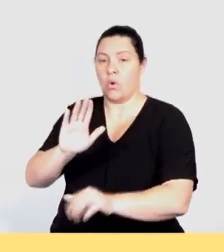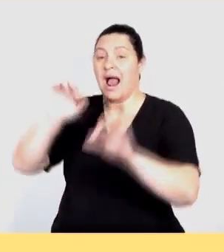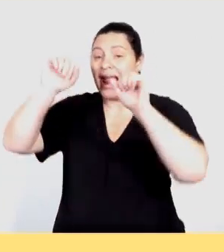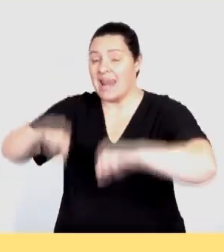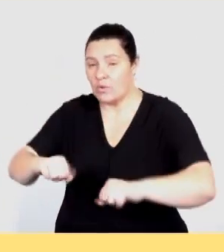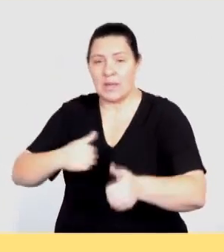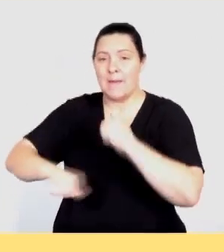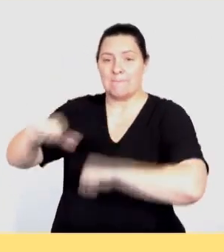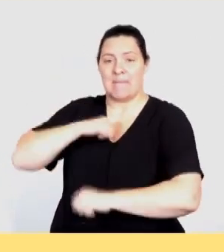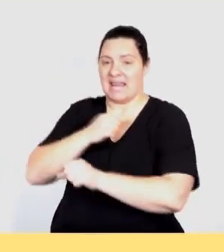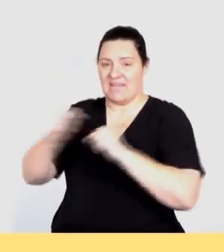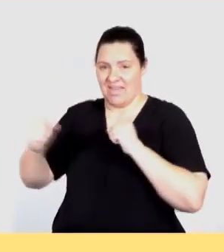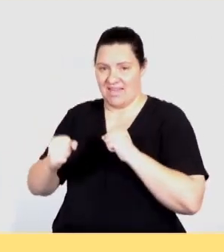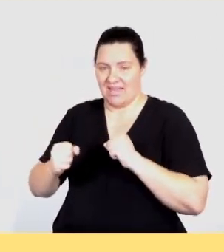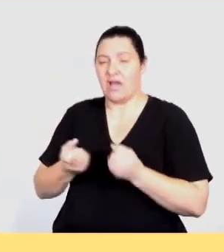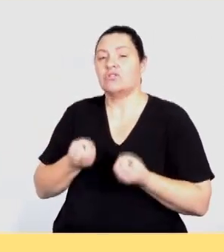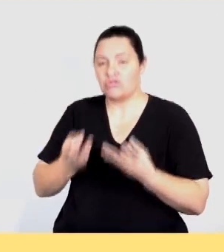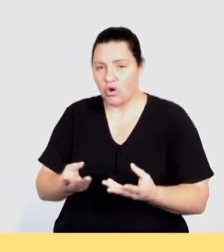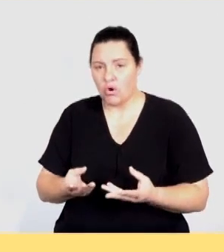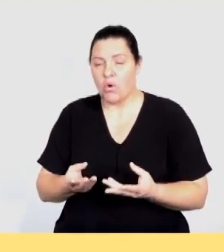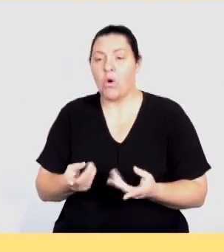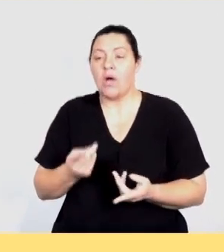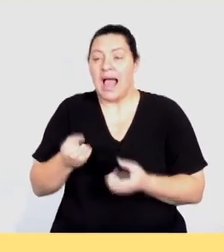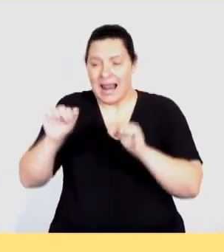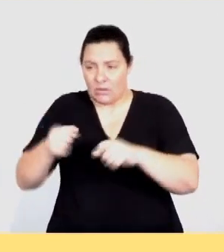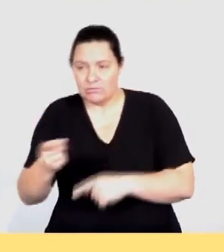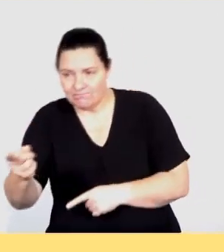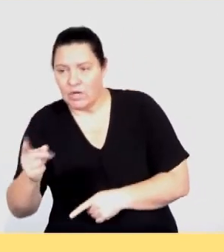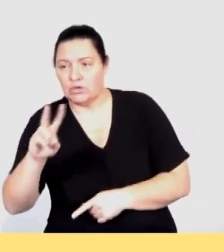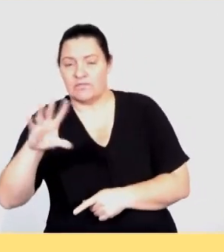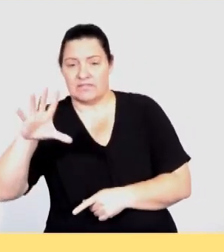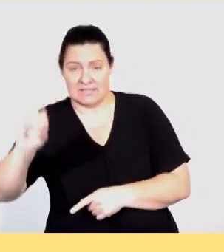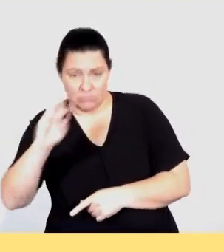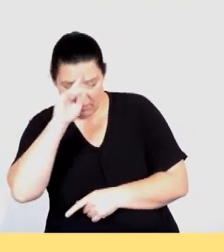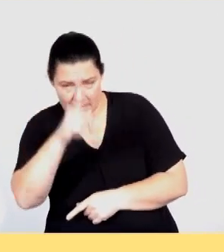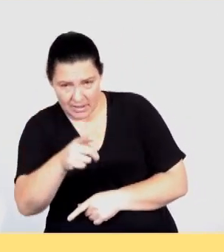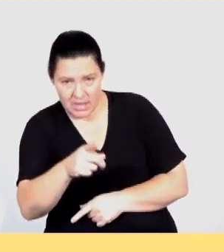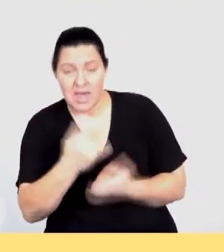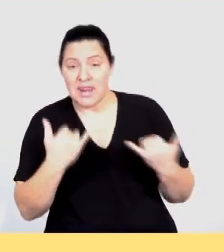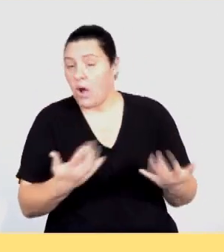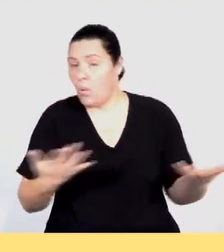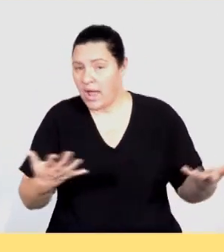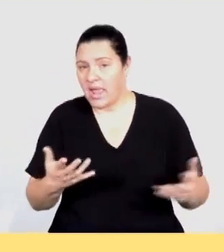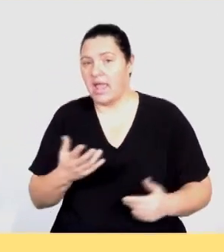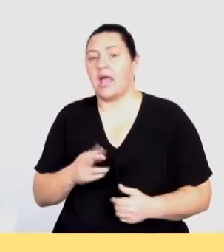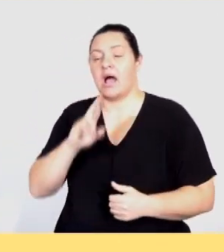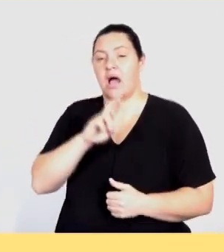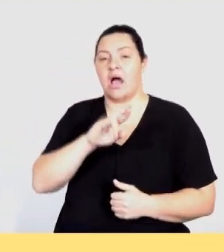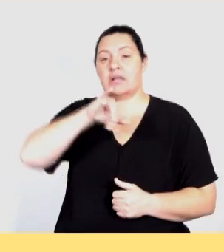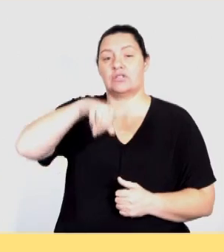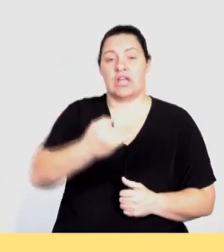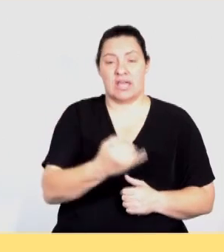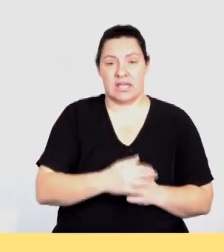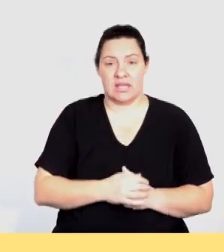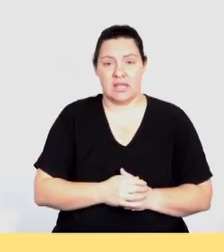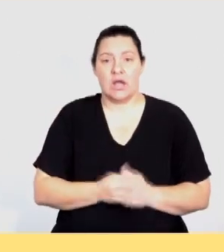No, we allowed him an allowance. Remember, we gave him an allowance of 250. No goods were returned. It was an allowance of 250. So I'm coming now